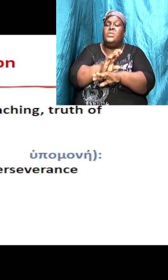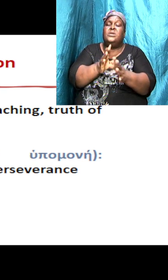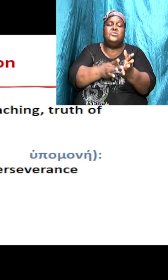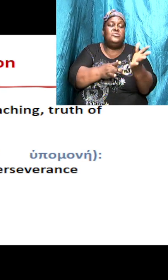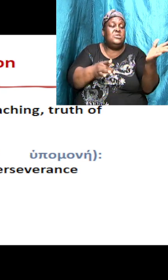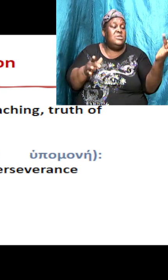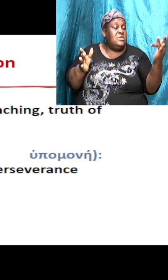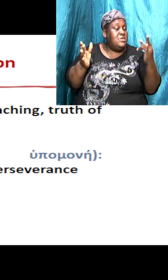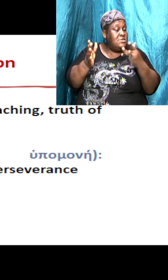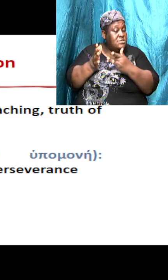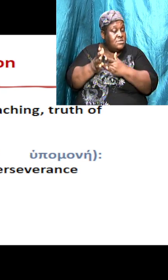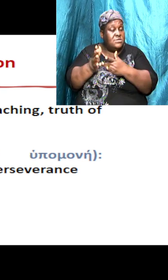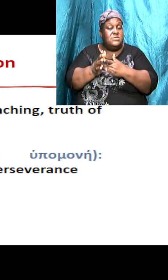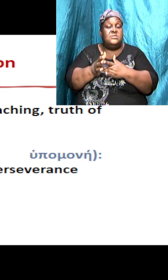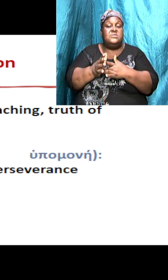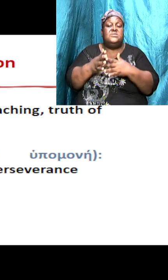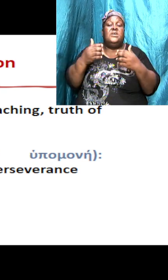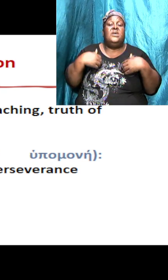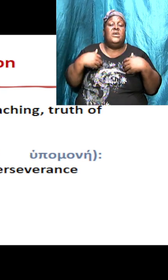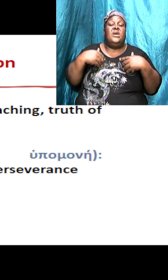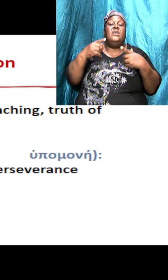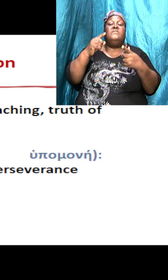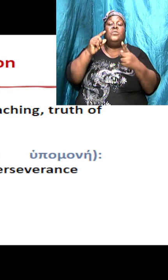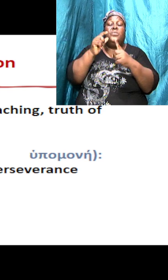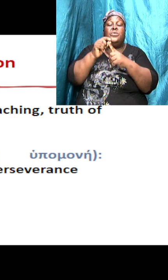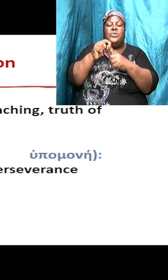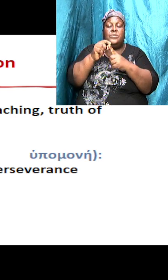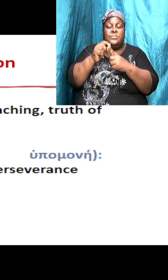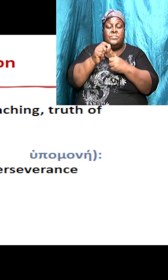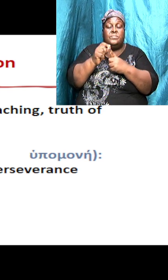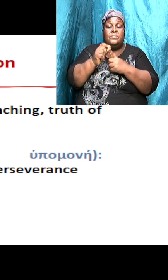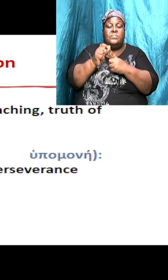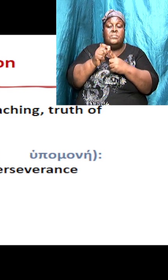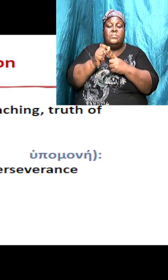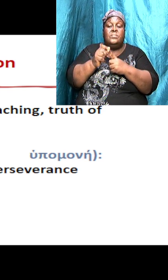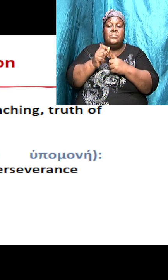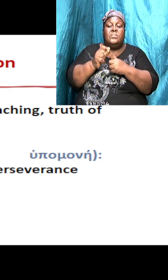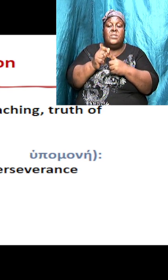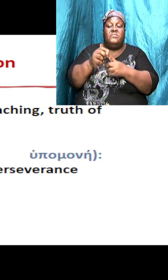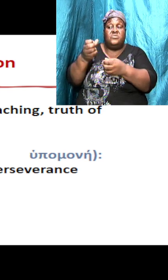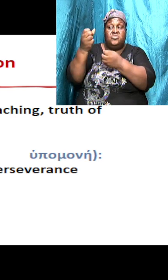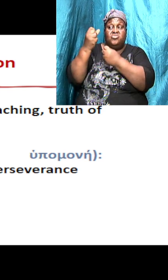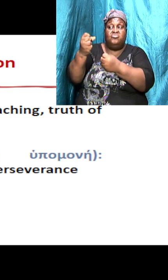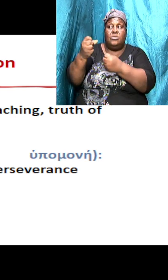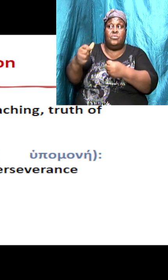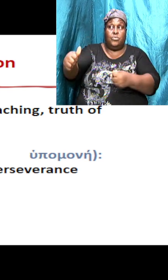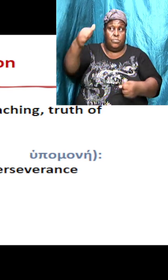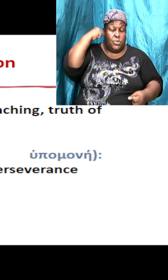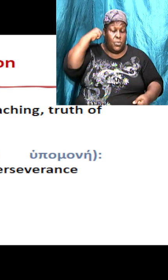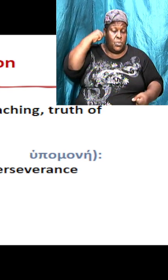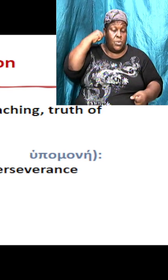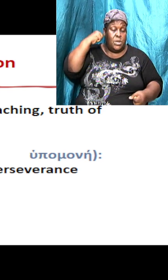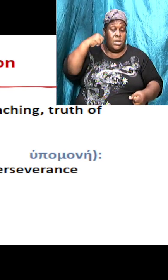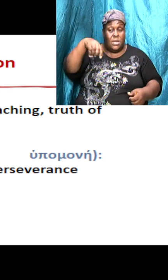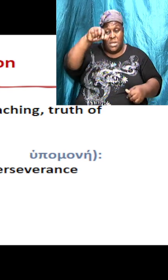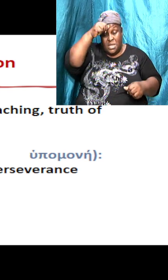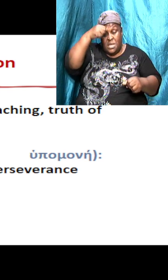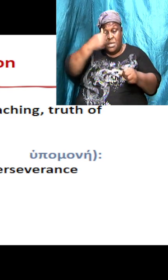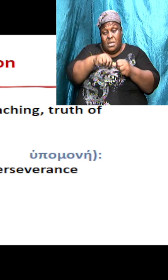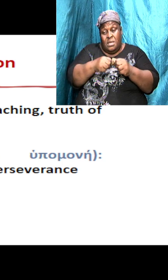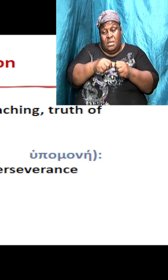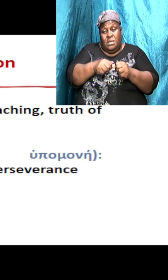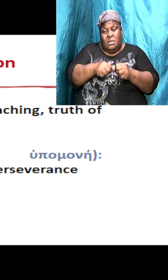Jesus had a word of strong rebuke. And remember, this